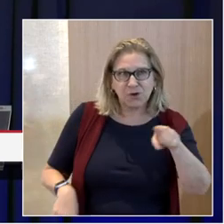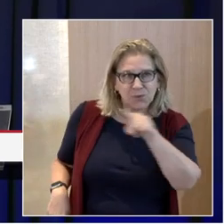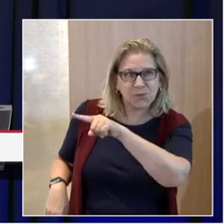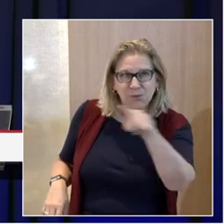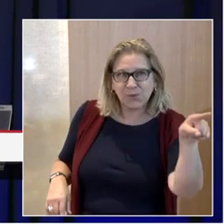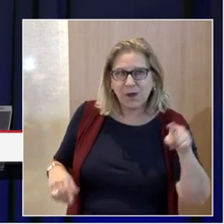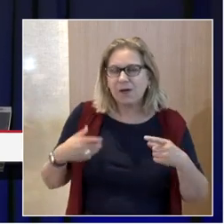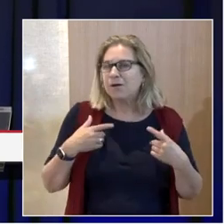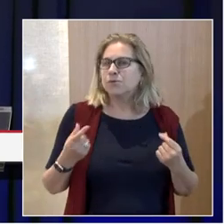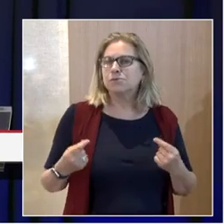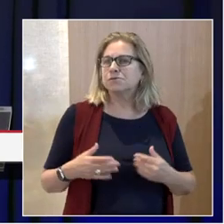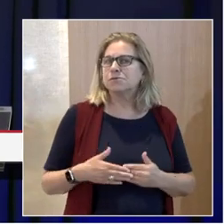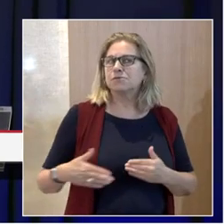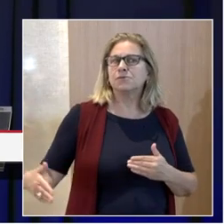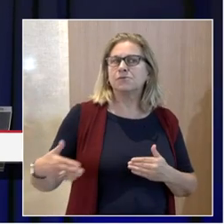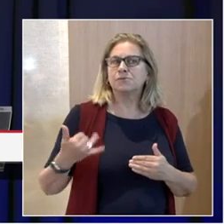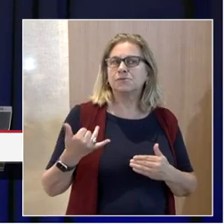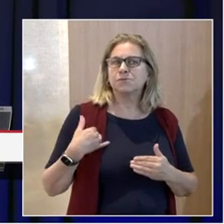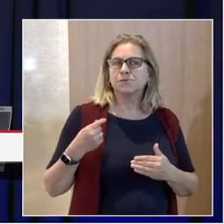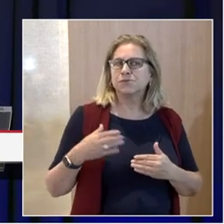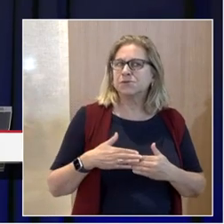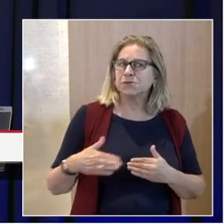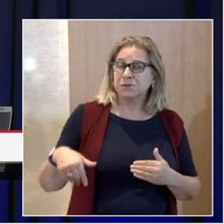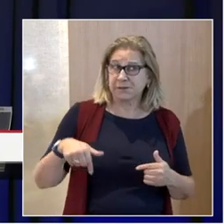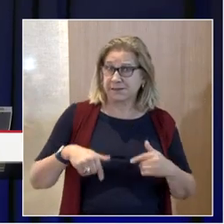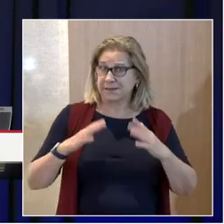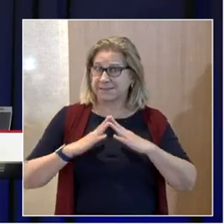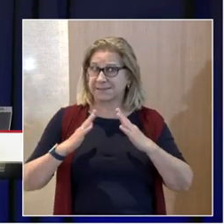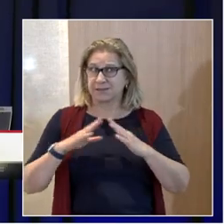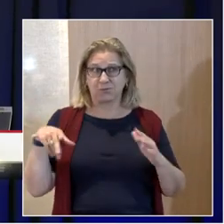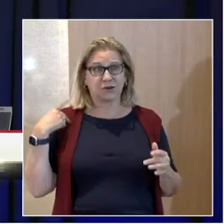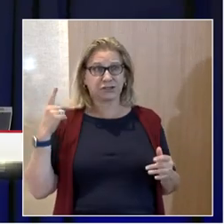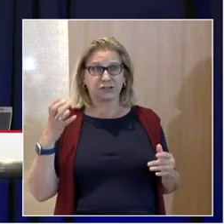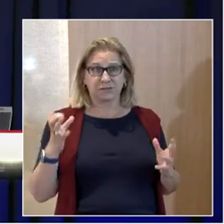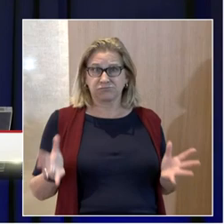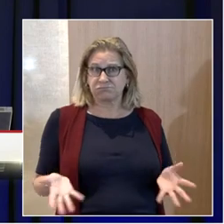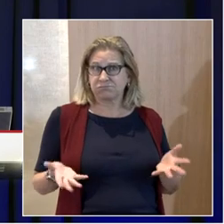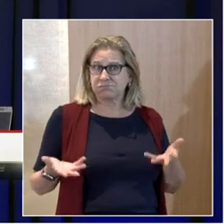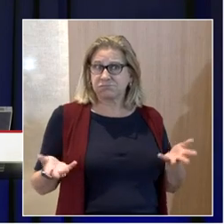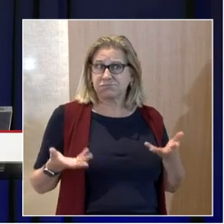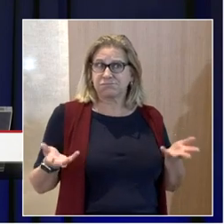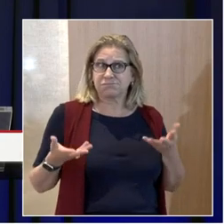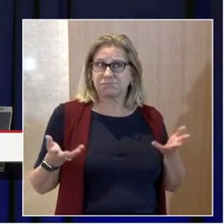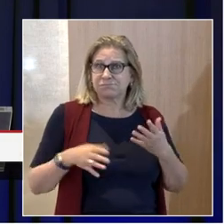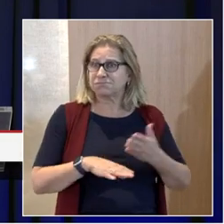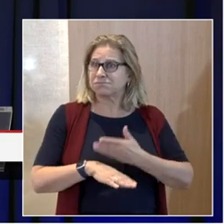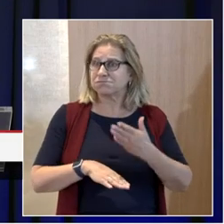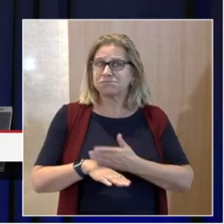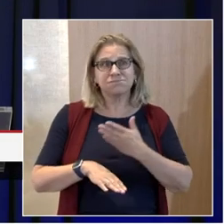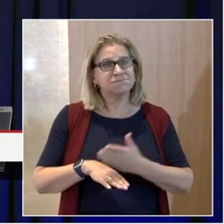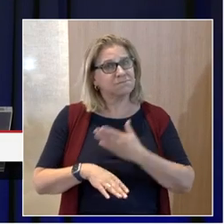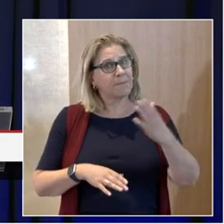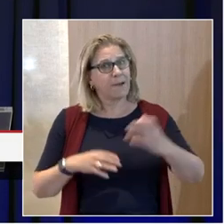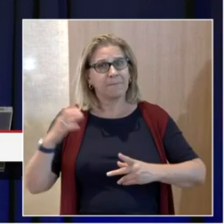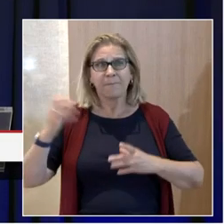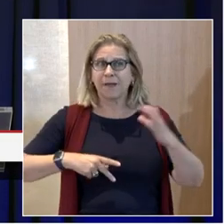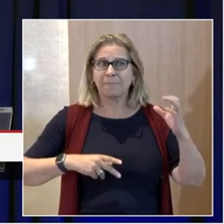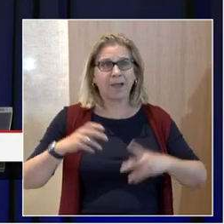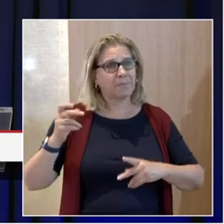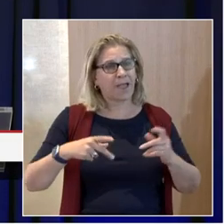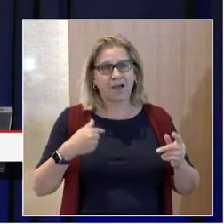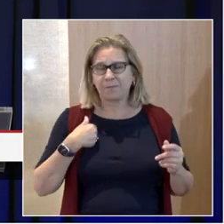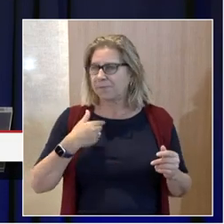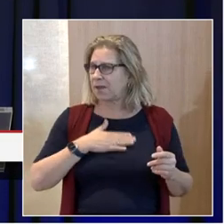to ensure the city's revitalization. And I'm just really pleased to be here.